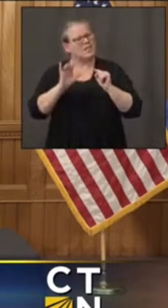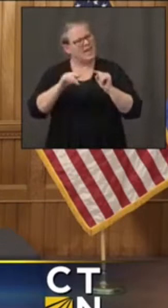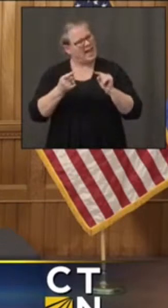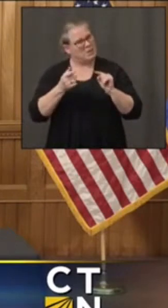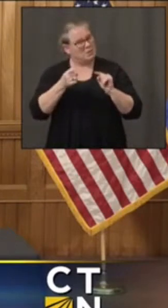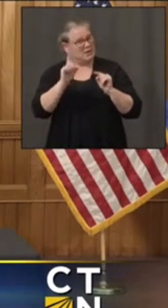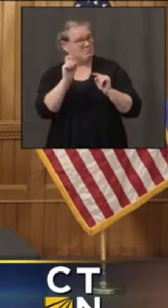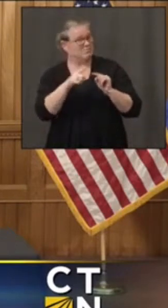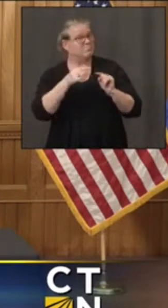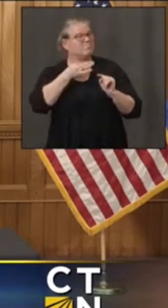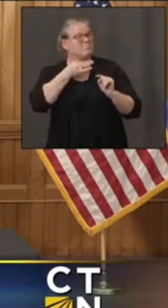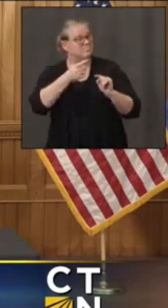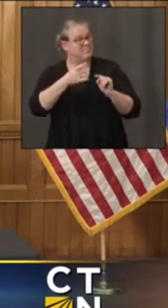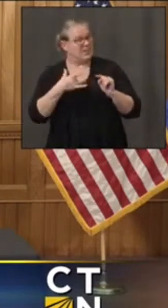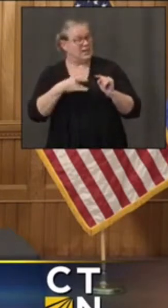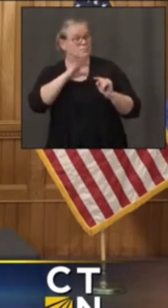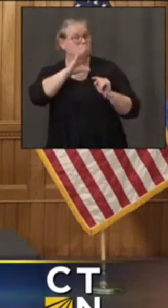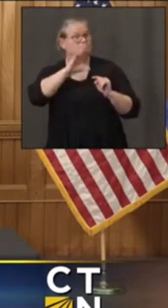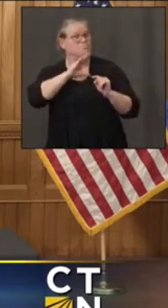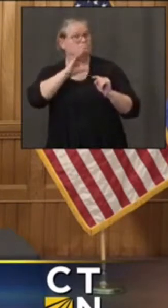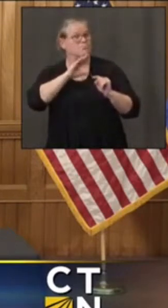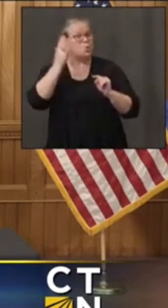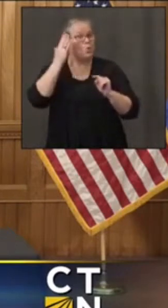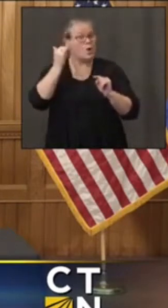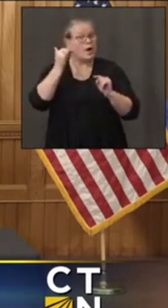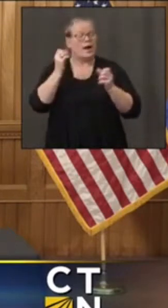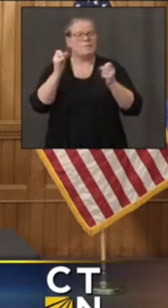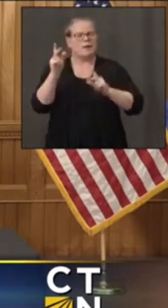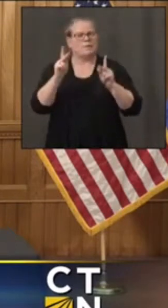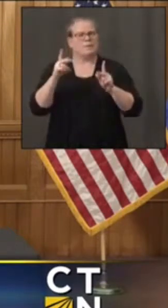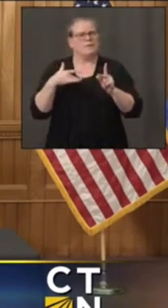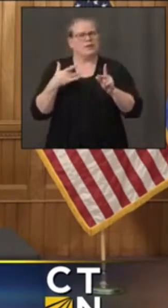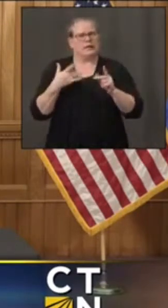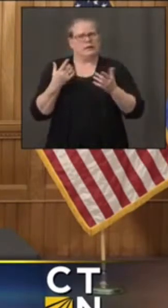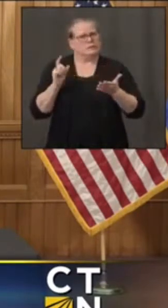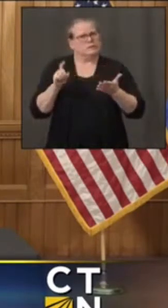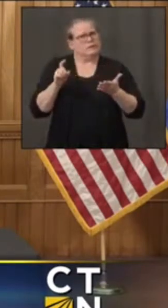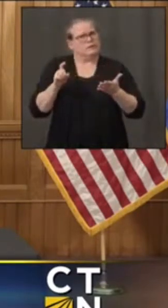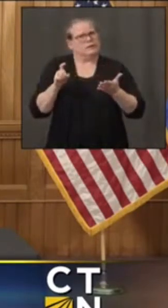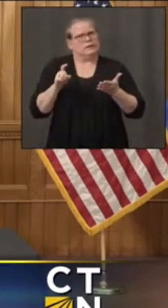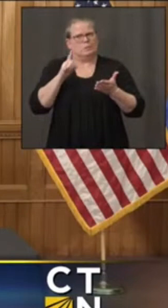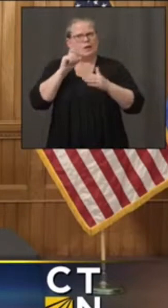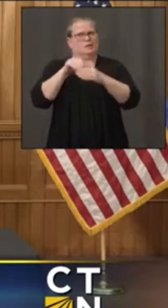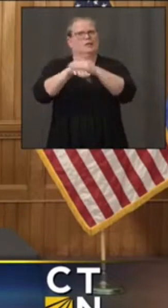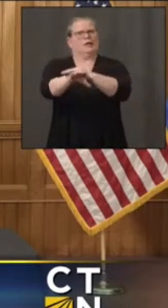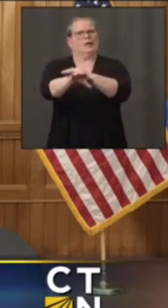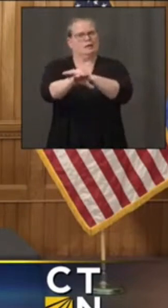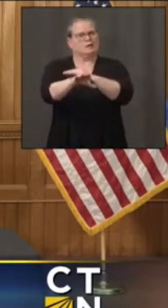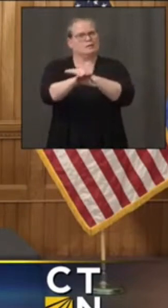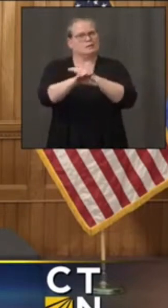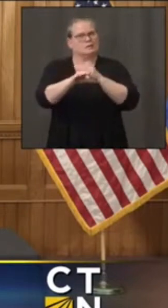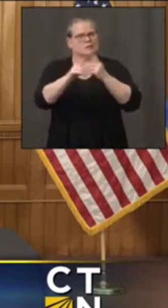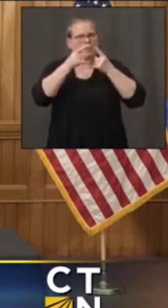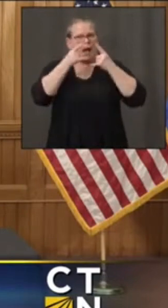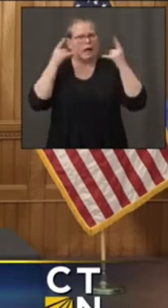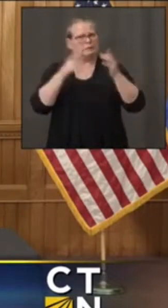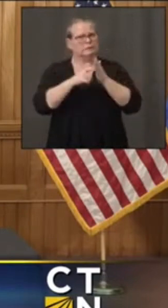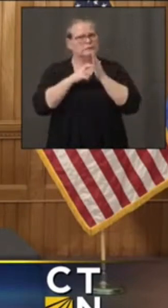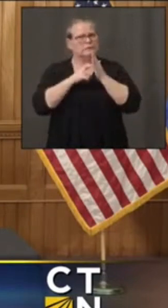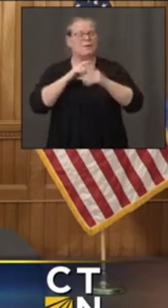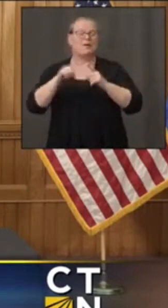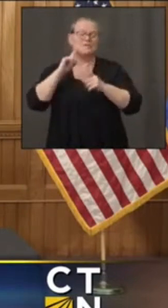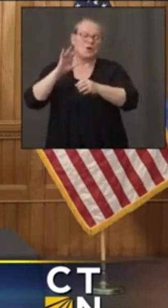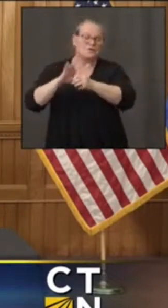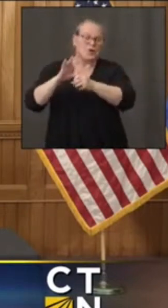it's something that I think many people feel is necessary, but unfortunately with the rights of the voters, you can't really do much